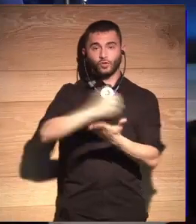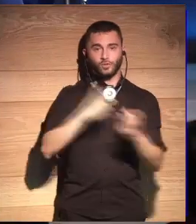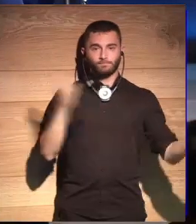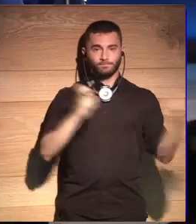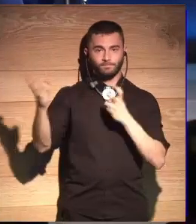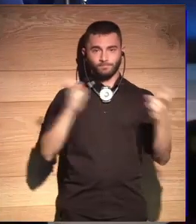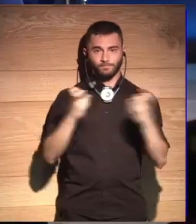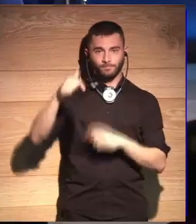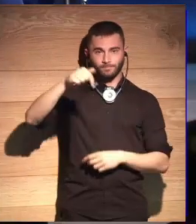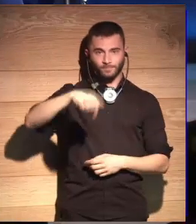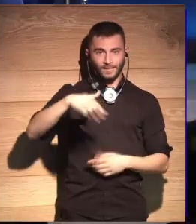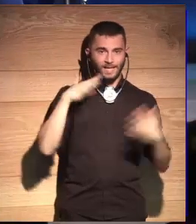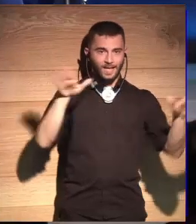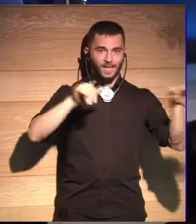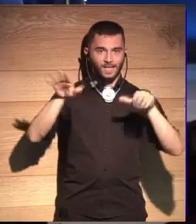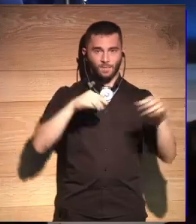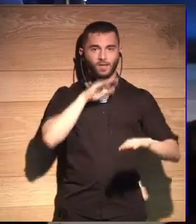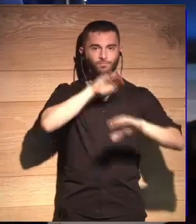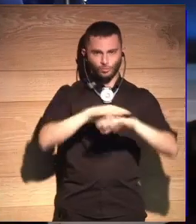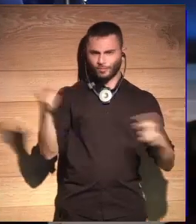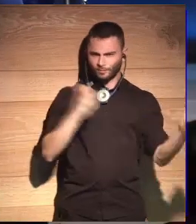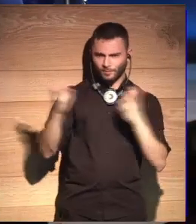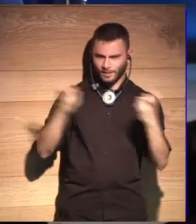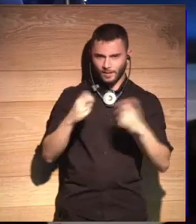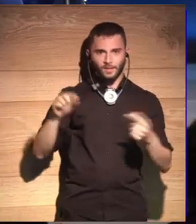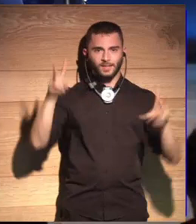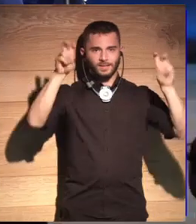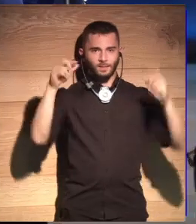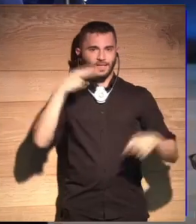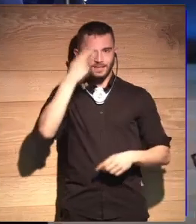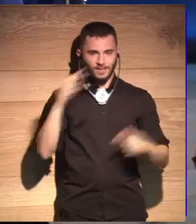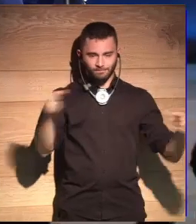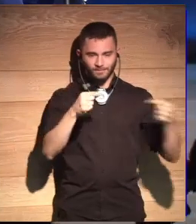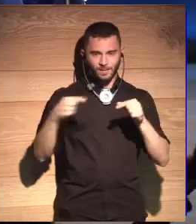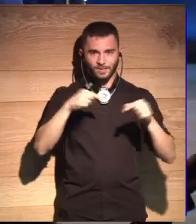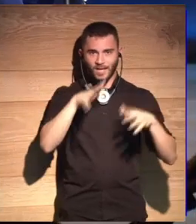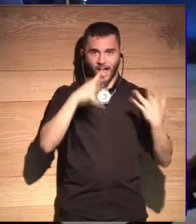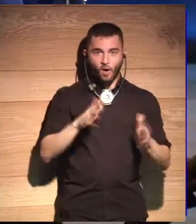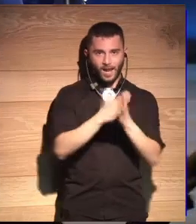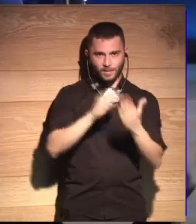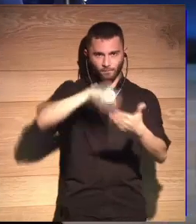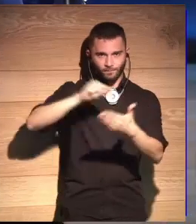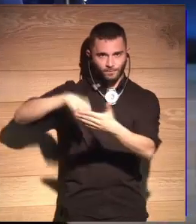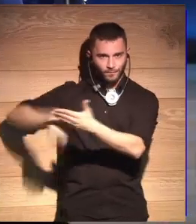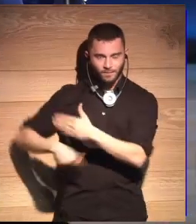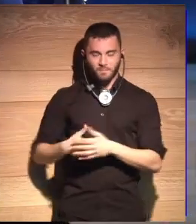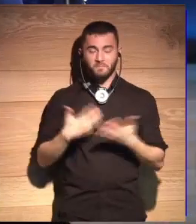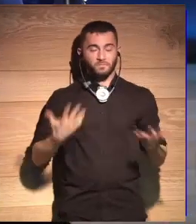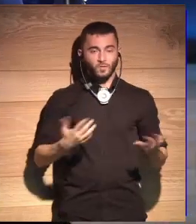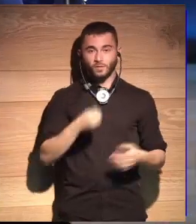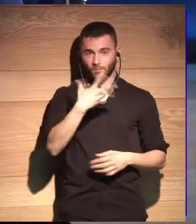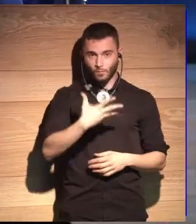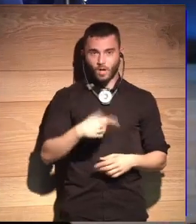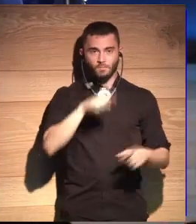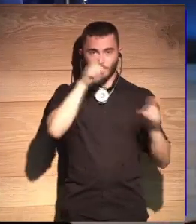the attendees that have come to our call to discuss this interesting topic. He will